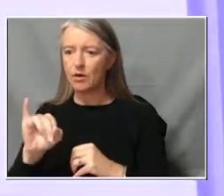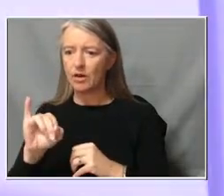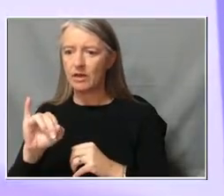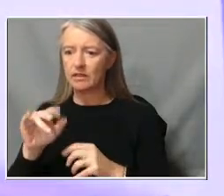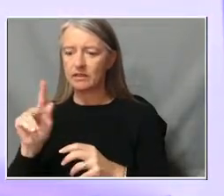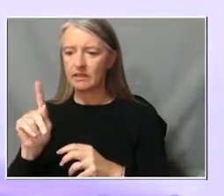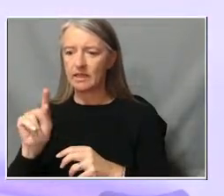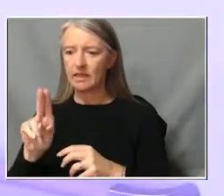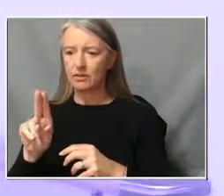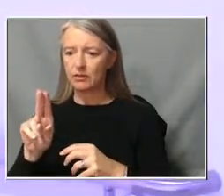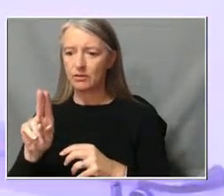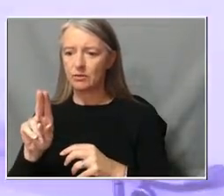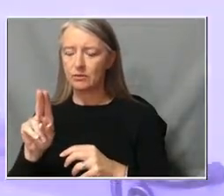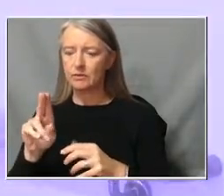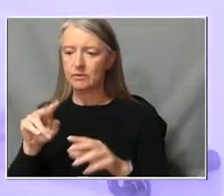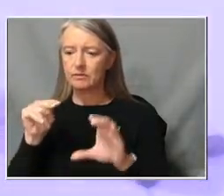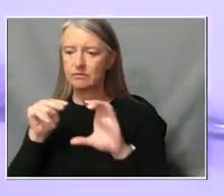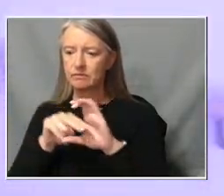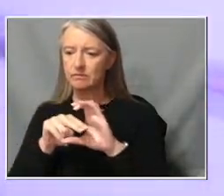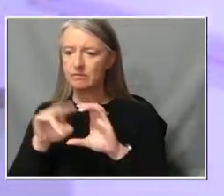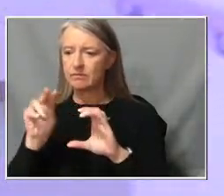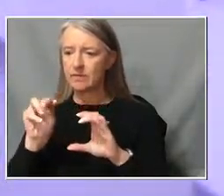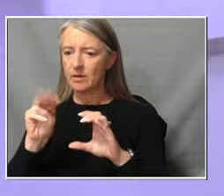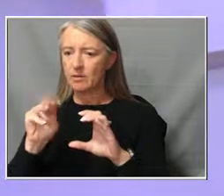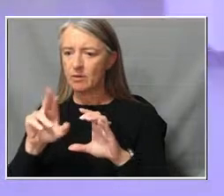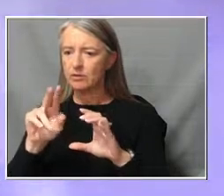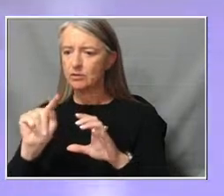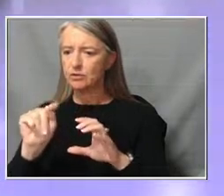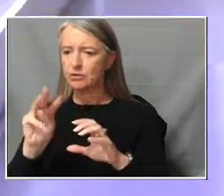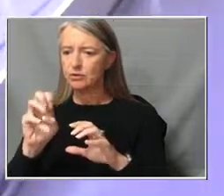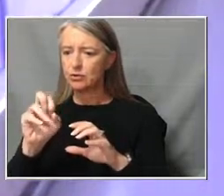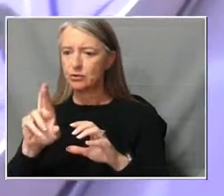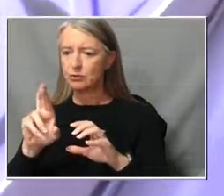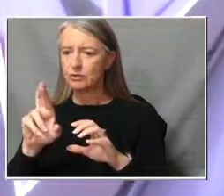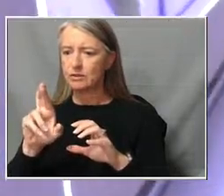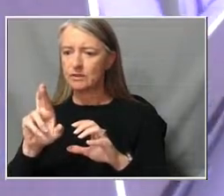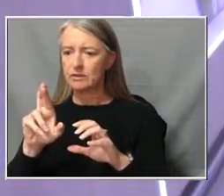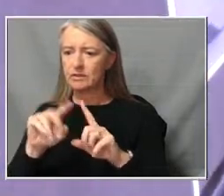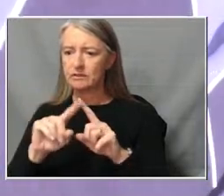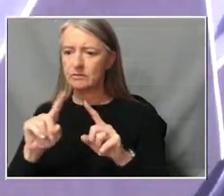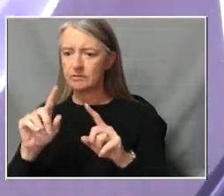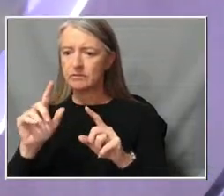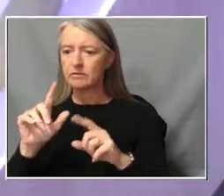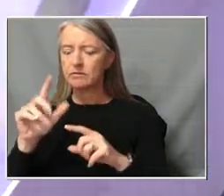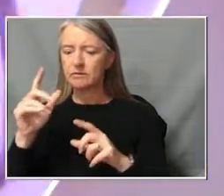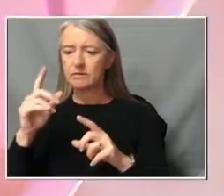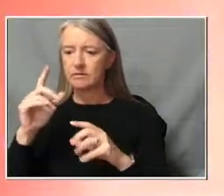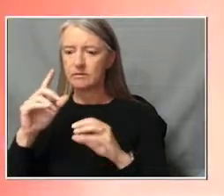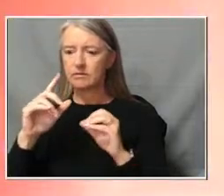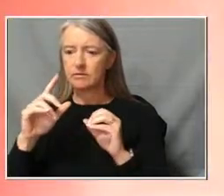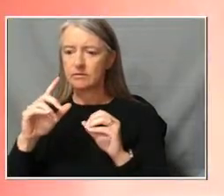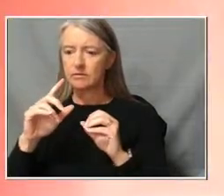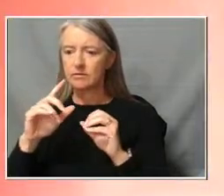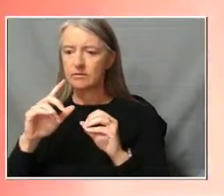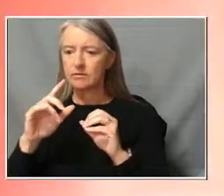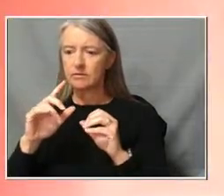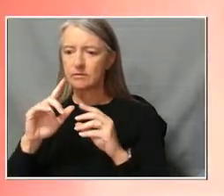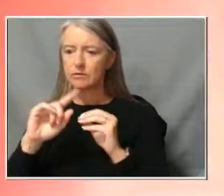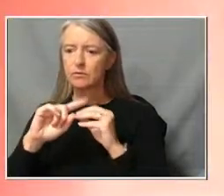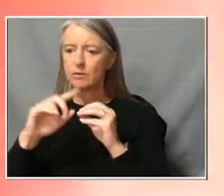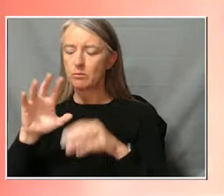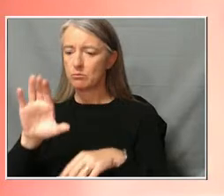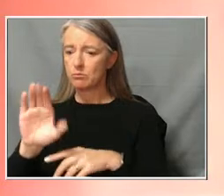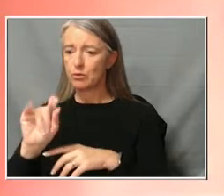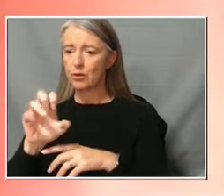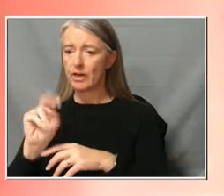Kansas Health System revealed a tumor called skull-base meningioma. It was wrapped around the main artery of her brain and